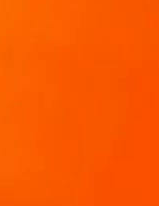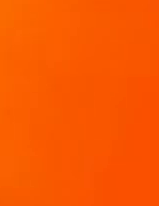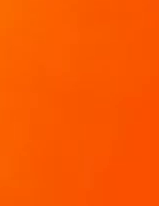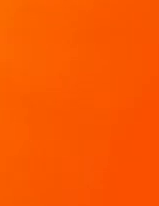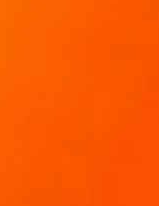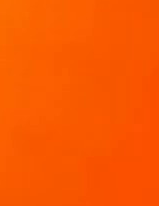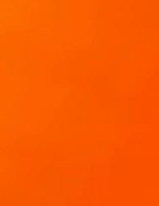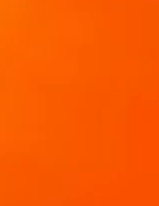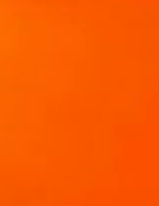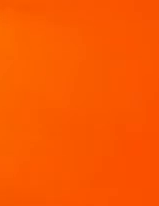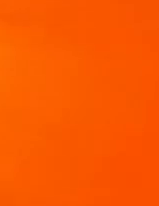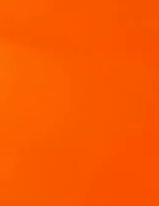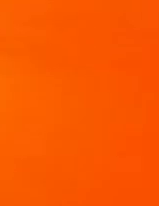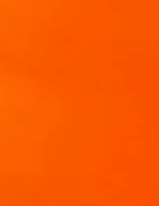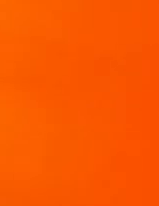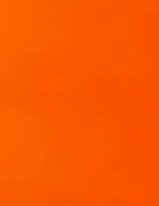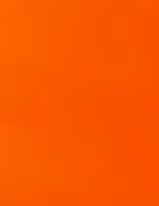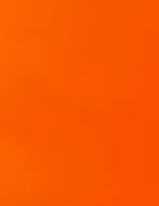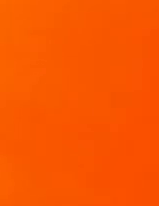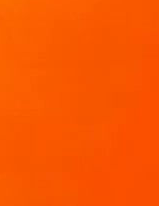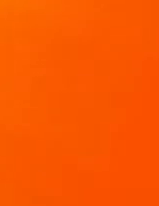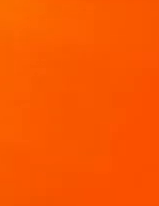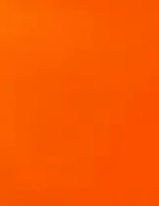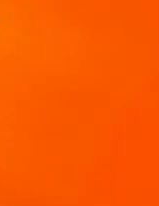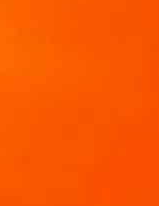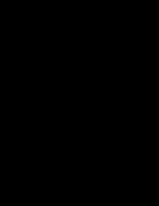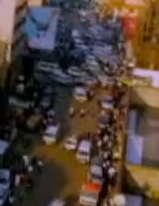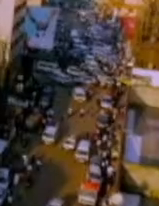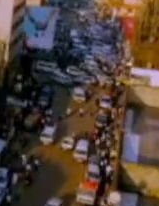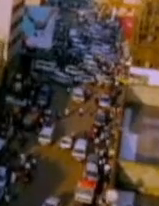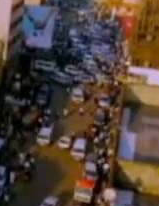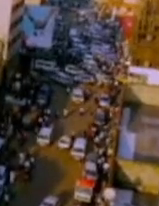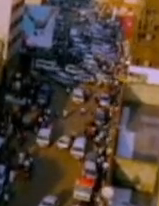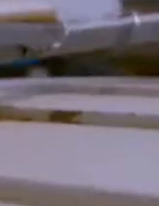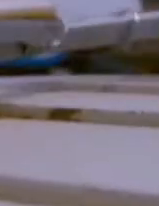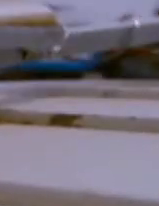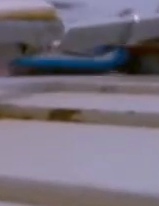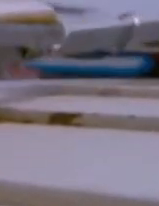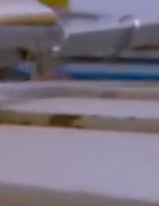The taste of Uganda in a new international park.